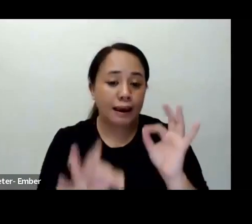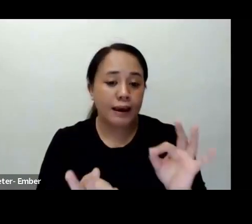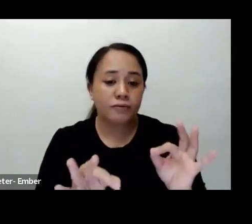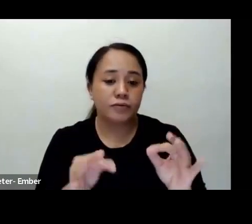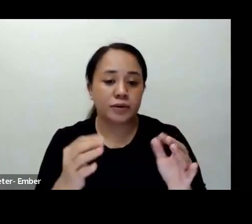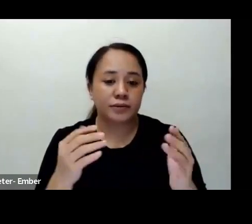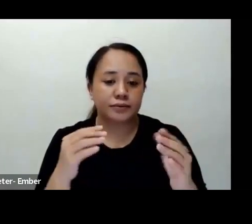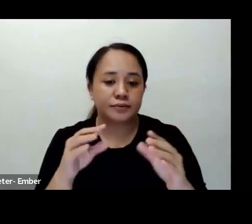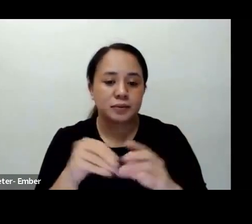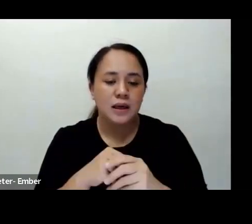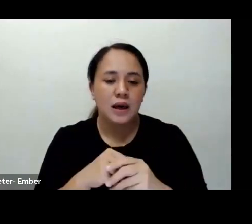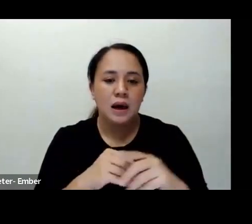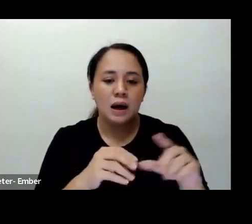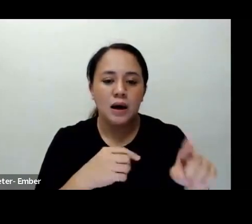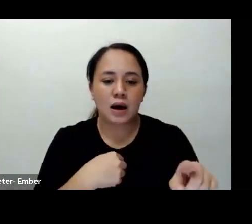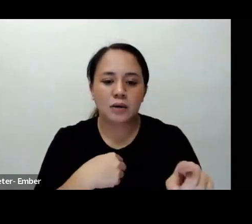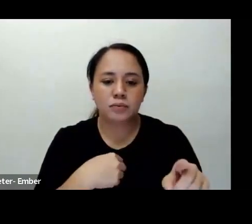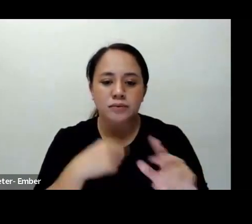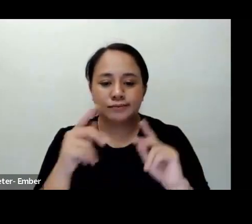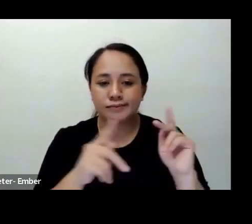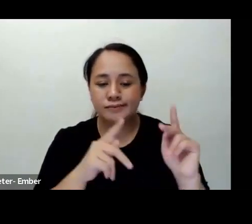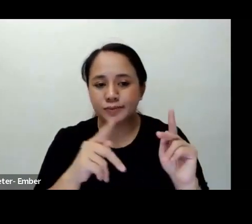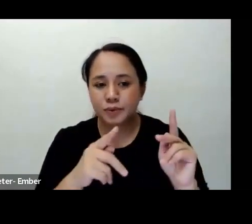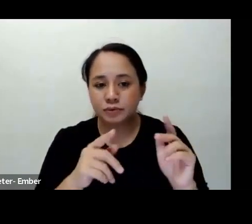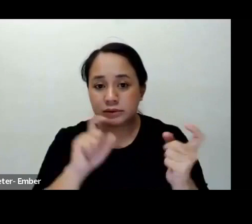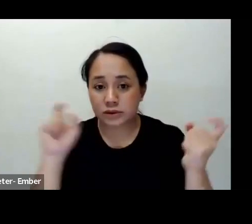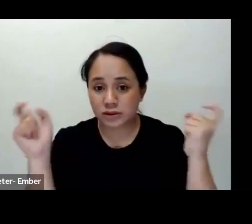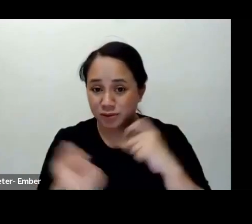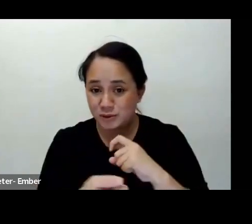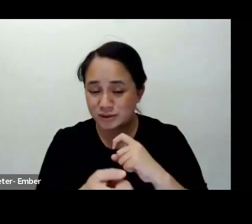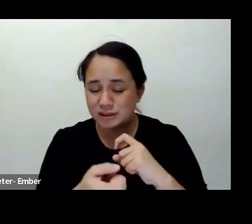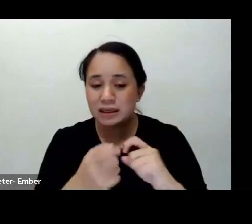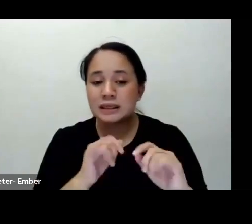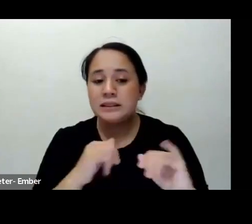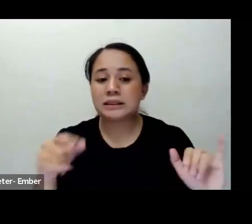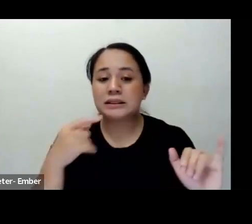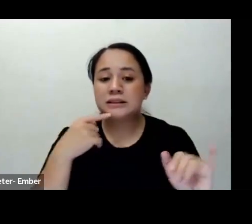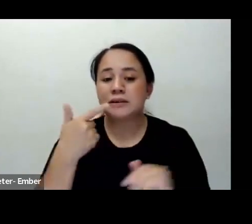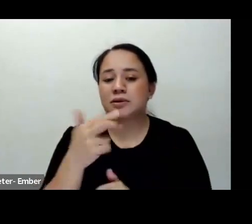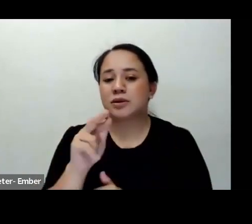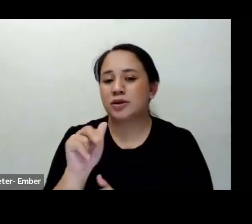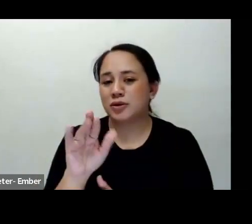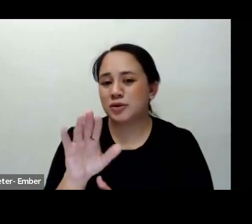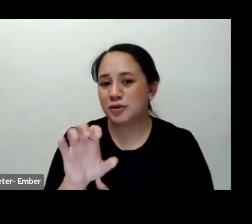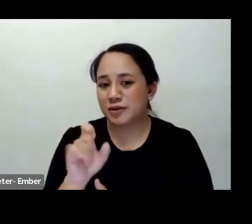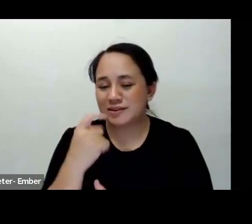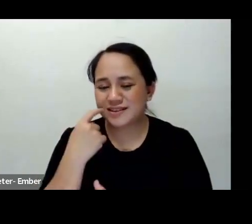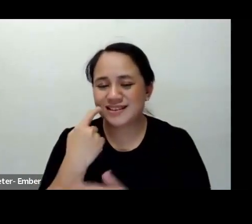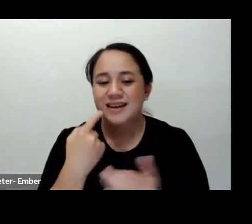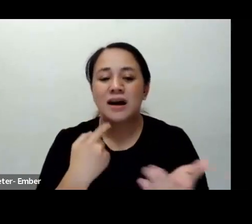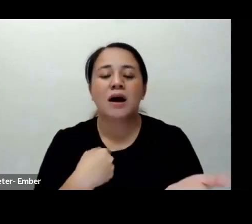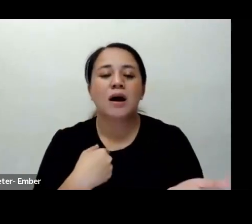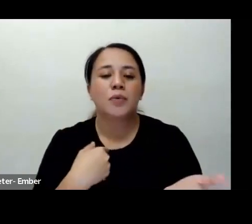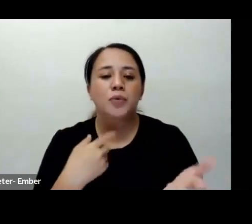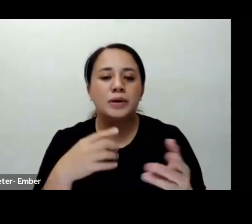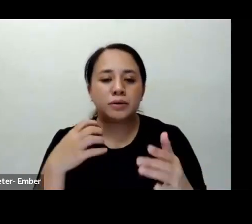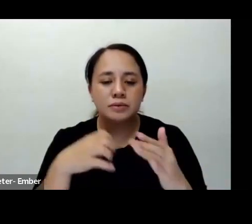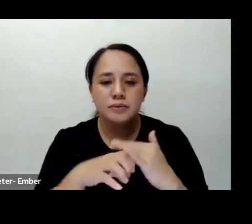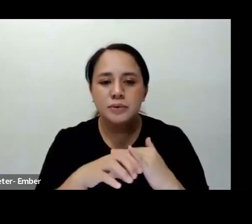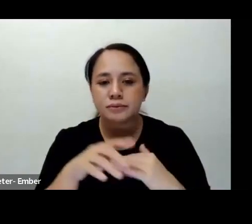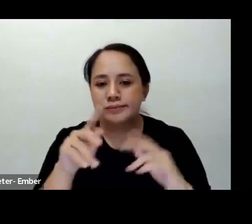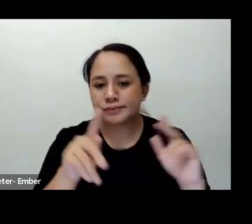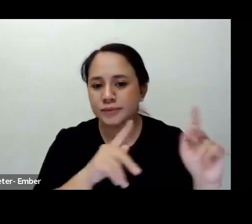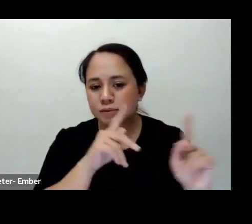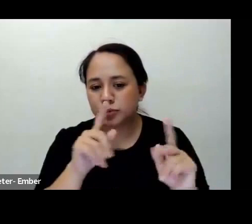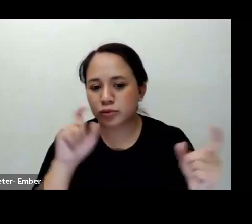a demographic transition. And as Professor Grace noted, we can enter the demographic transition,